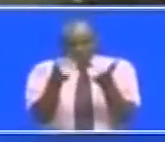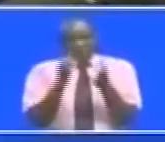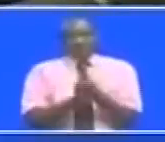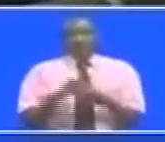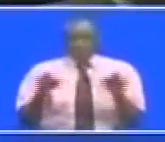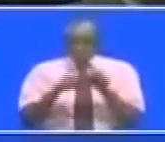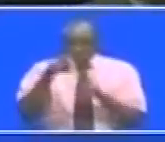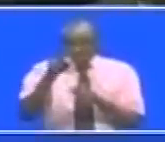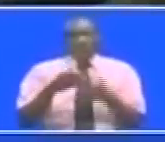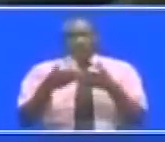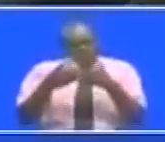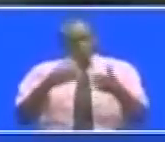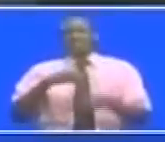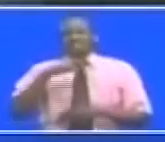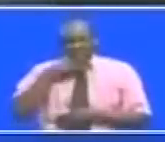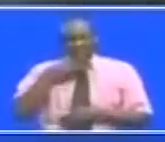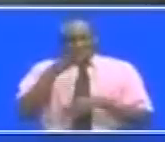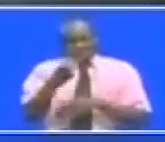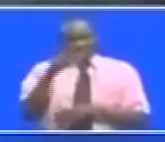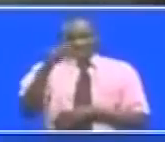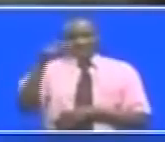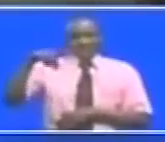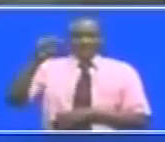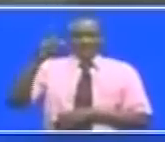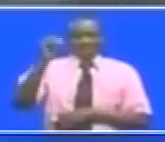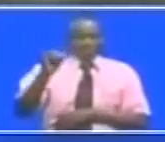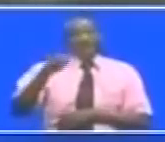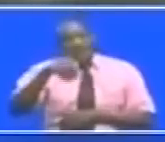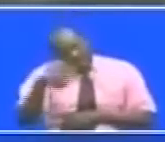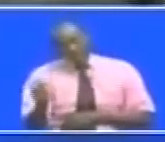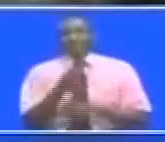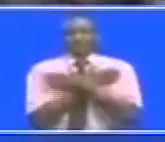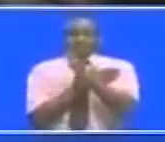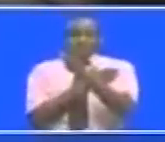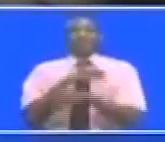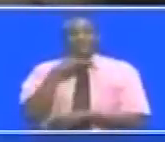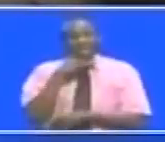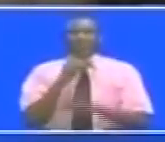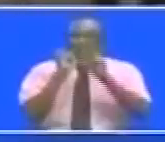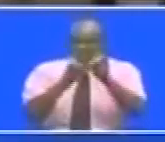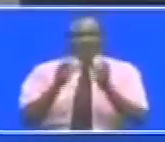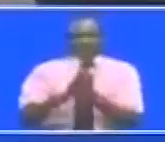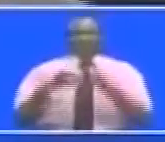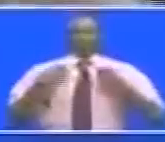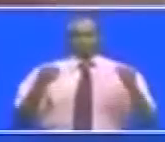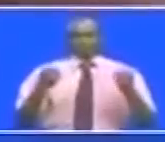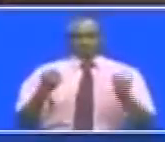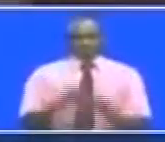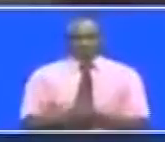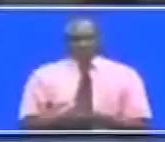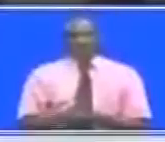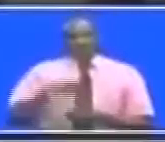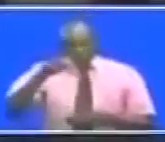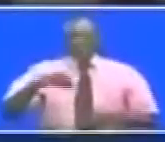Mugendi, who survived a bandit attack October last year in Capedo that left 19 of his colleagues dead, was awarded for bravery. You gave